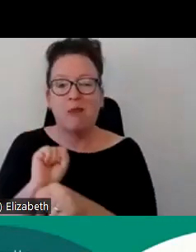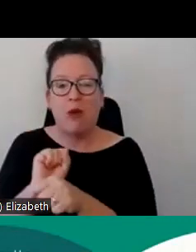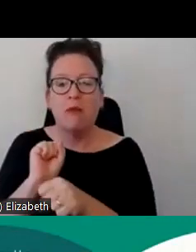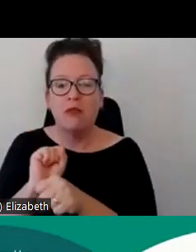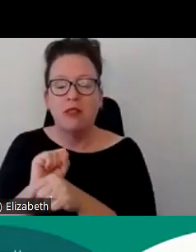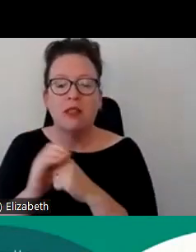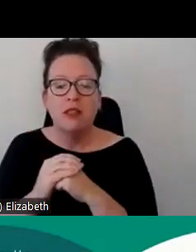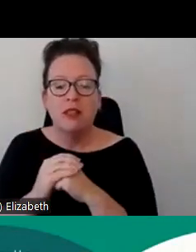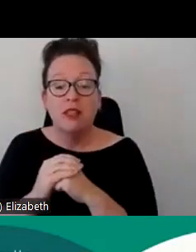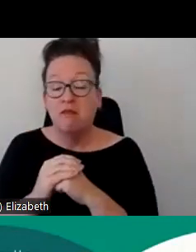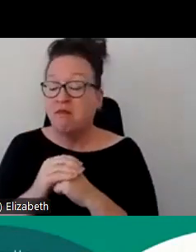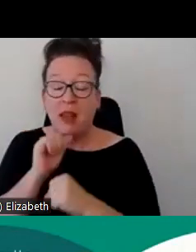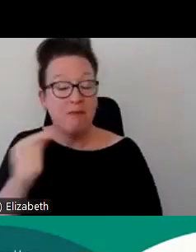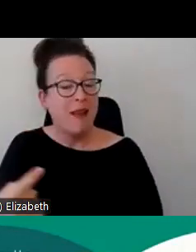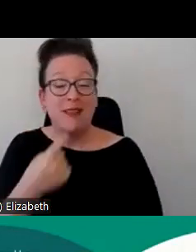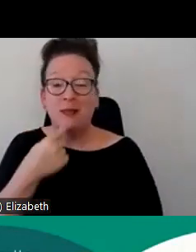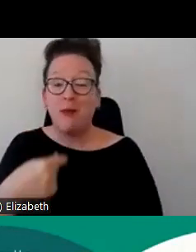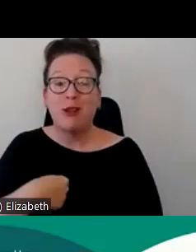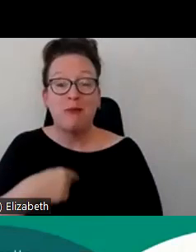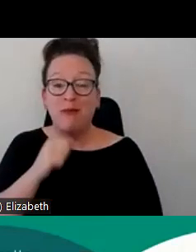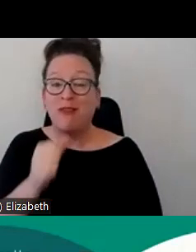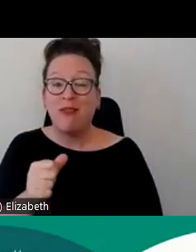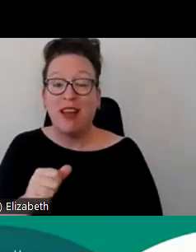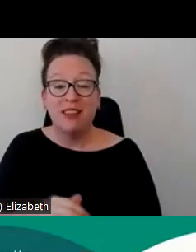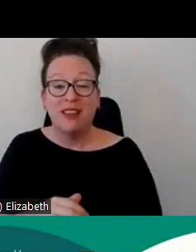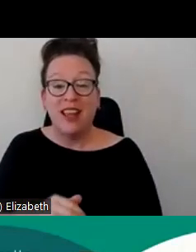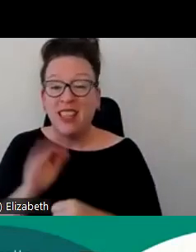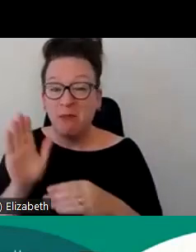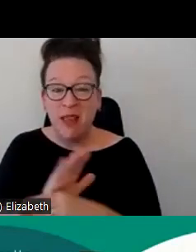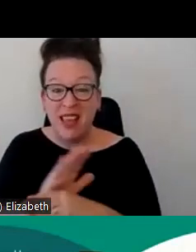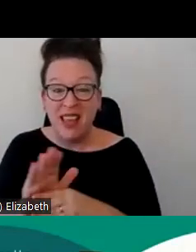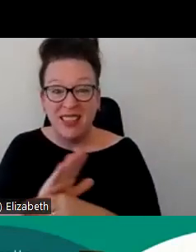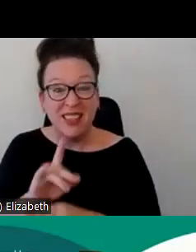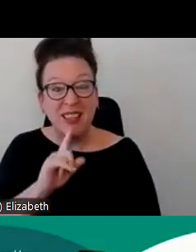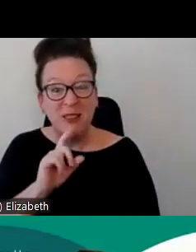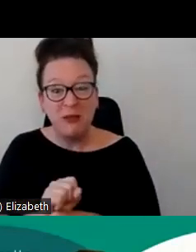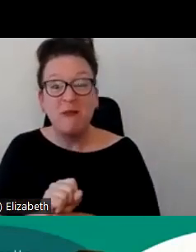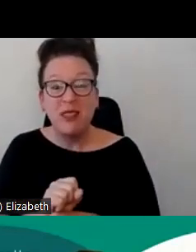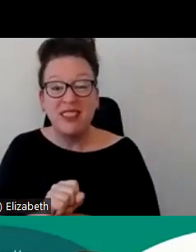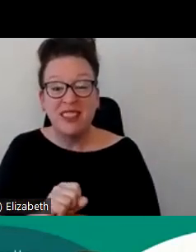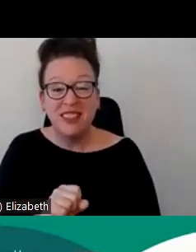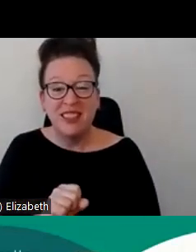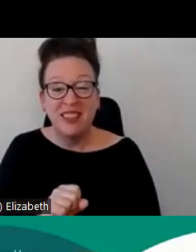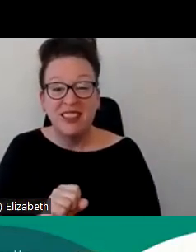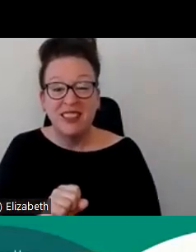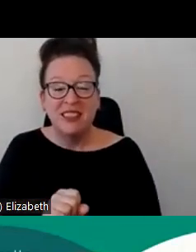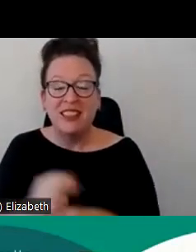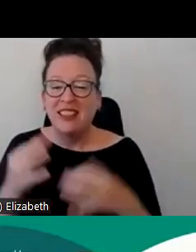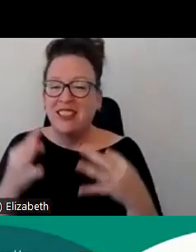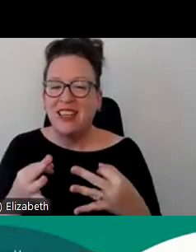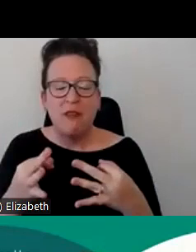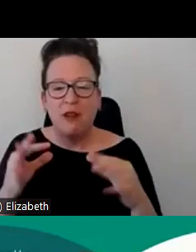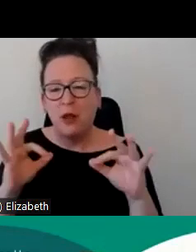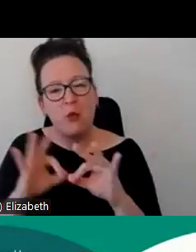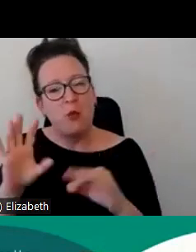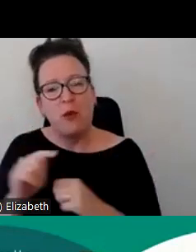And it did not disappoint. It's not busy though, that's for sure. Nothing worth doing is ever easy and